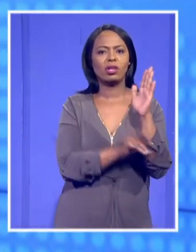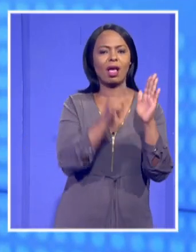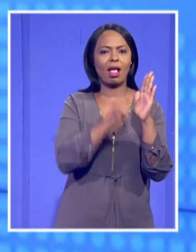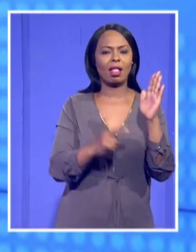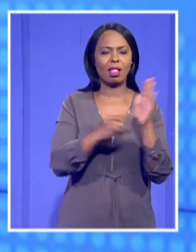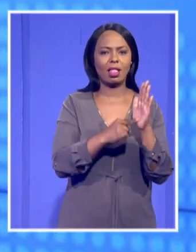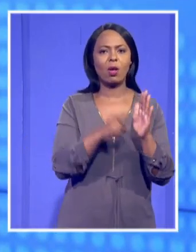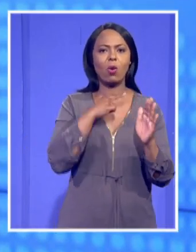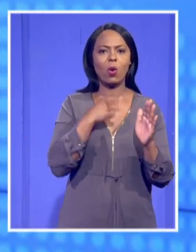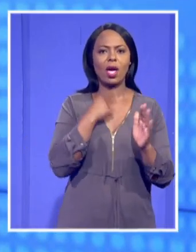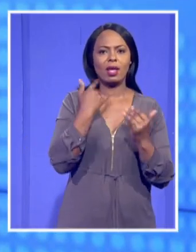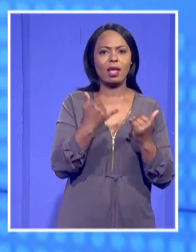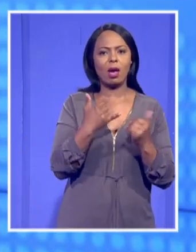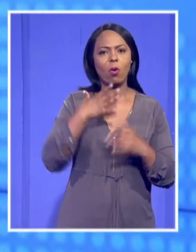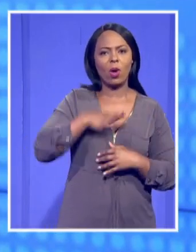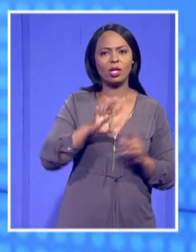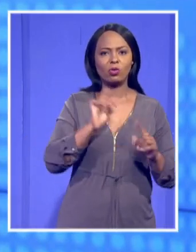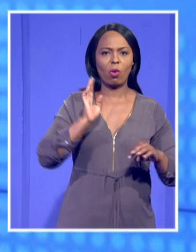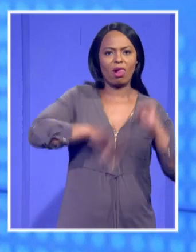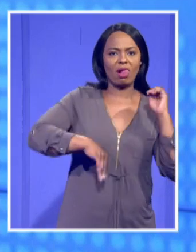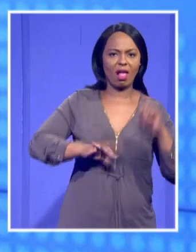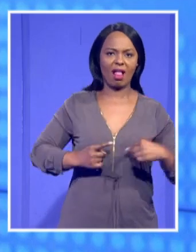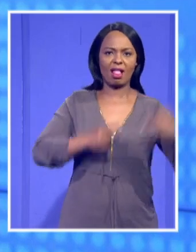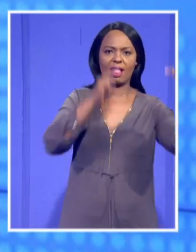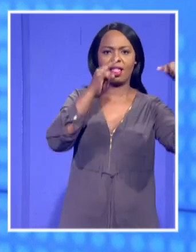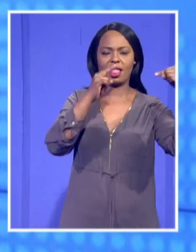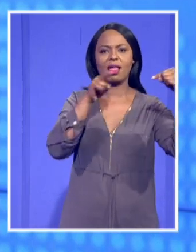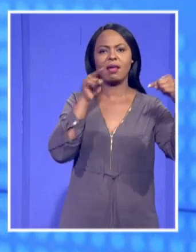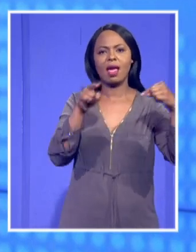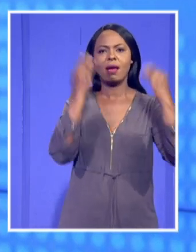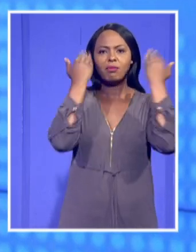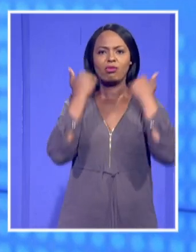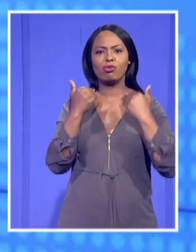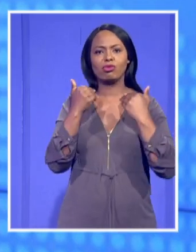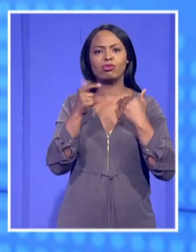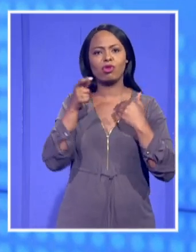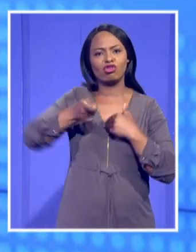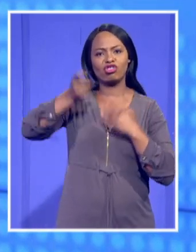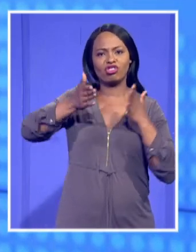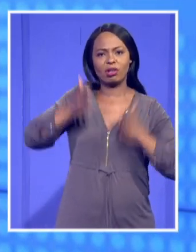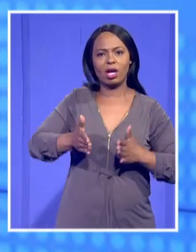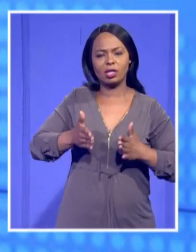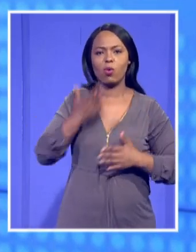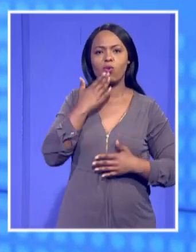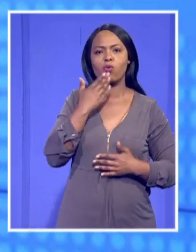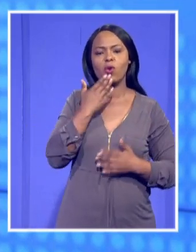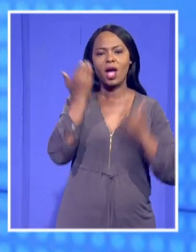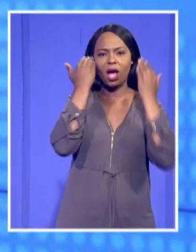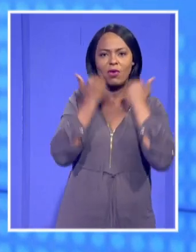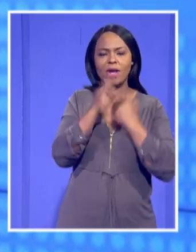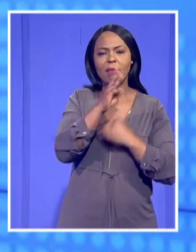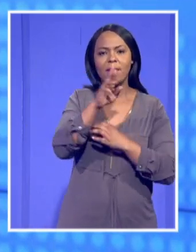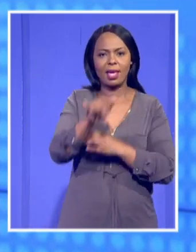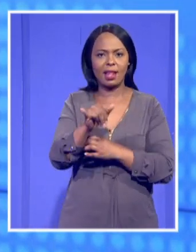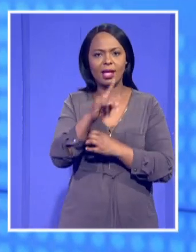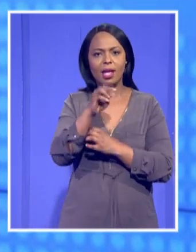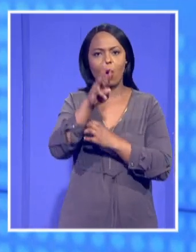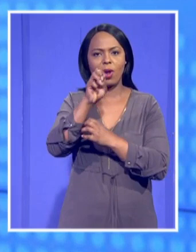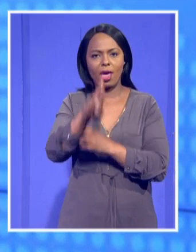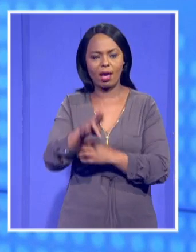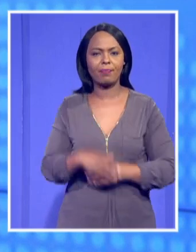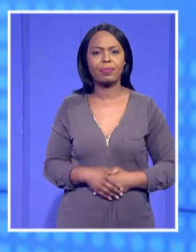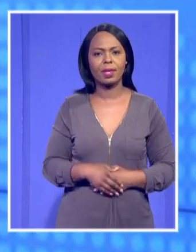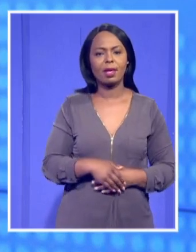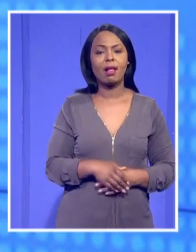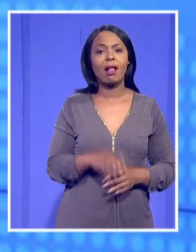in his pursuit for the recusal of lead prosecutor in his corruption case, Advocate Billy Downer. For more on the story,